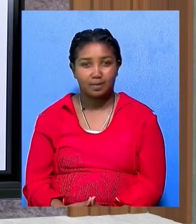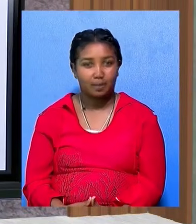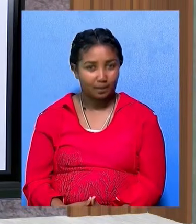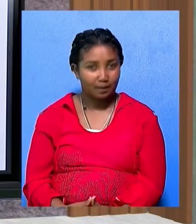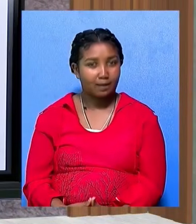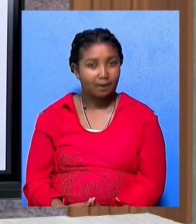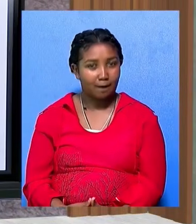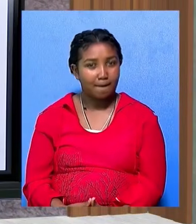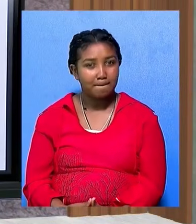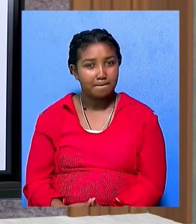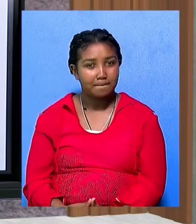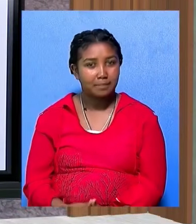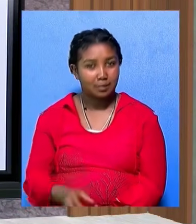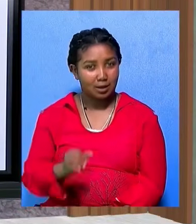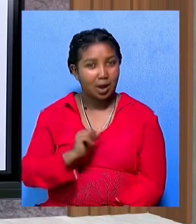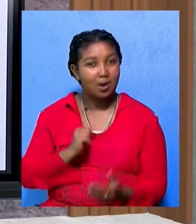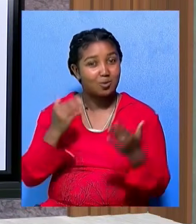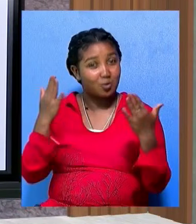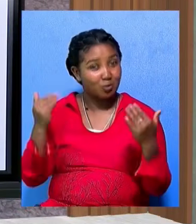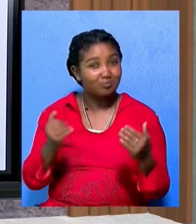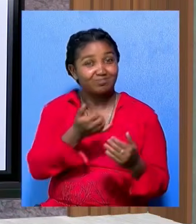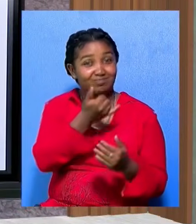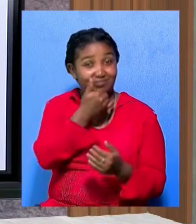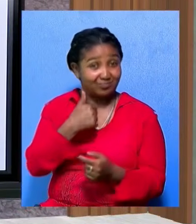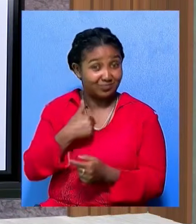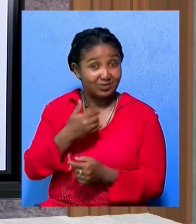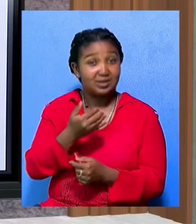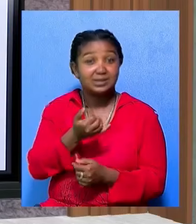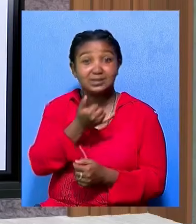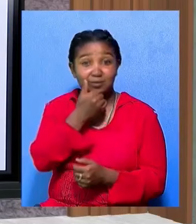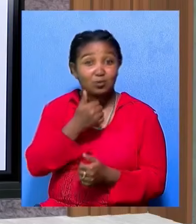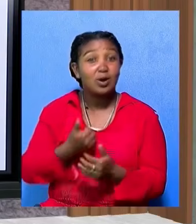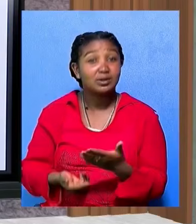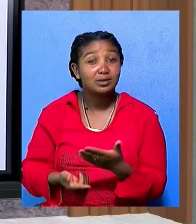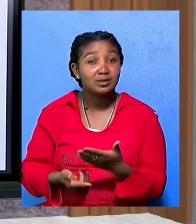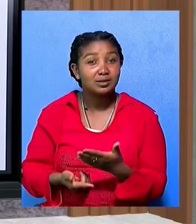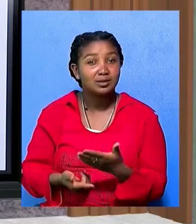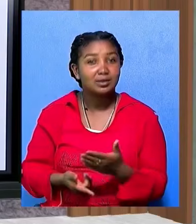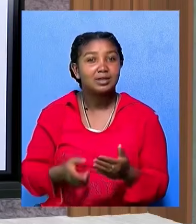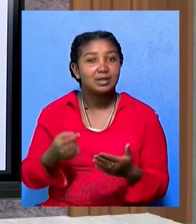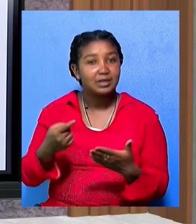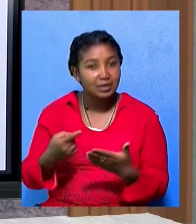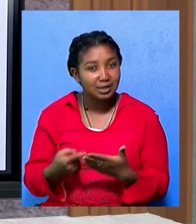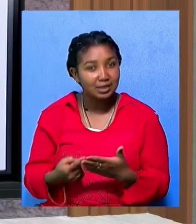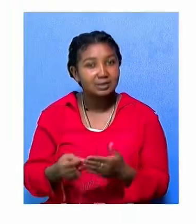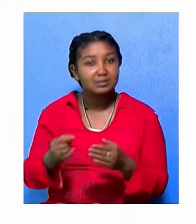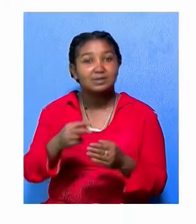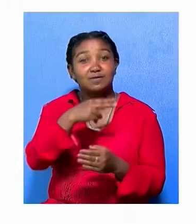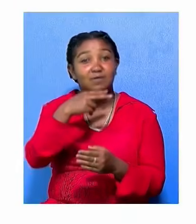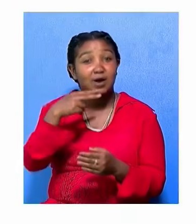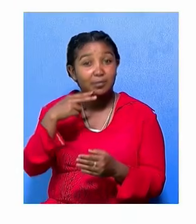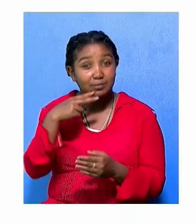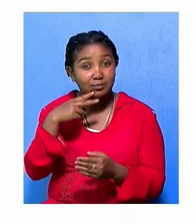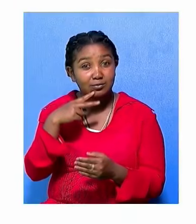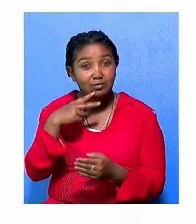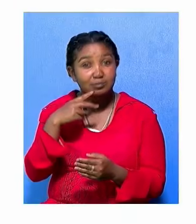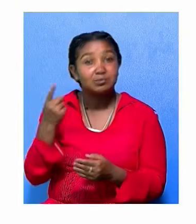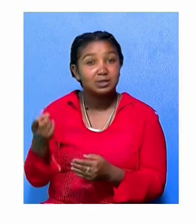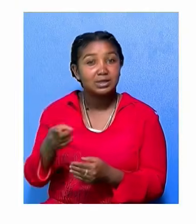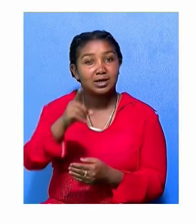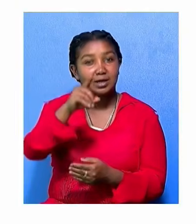Yes? I hope something wrong. Which one is that? Here, this verb should take what?